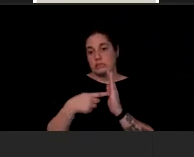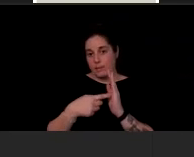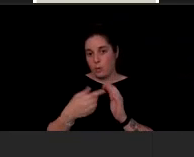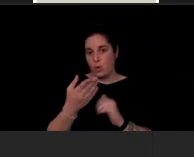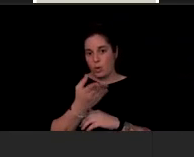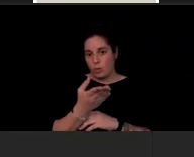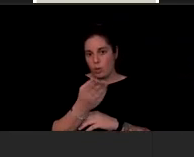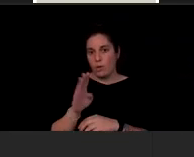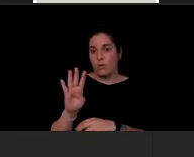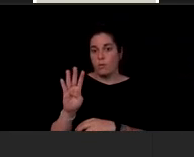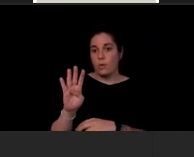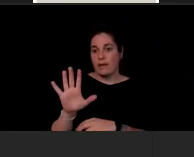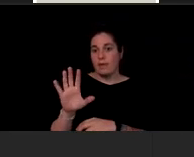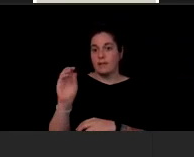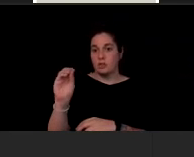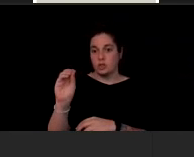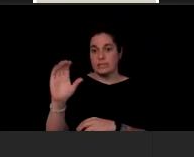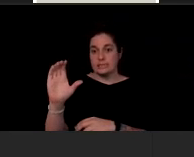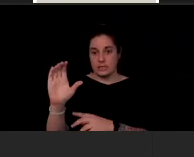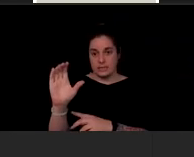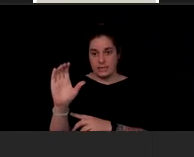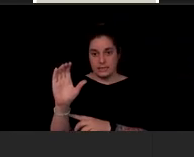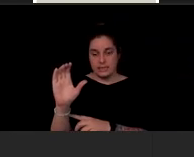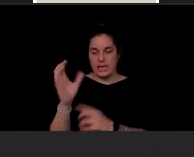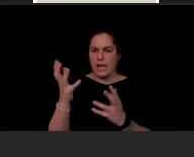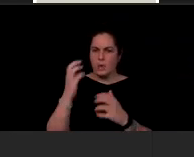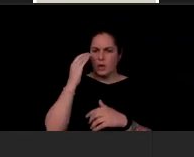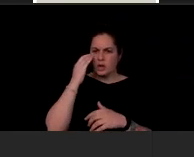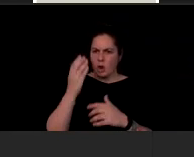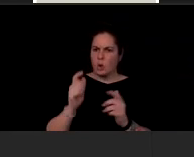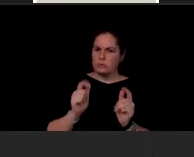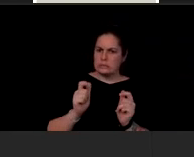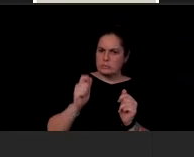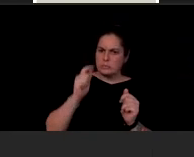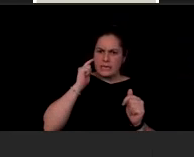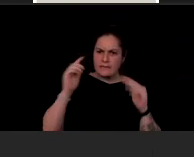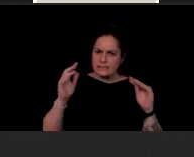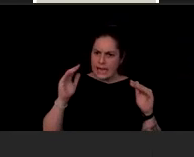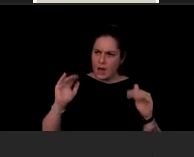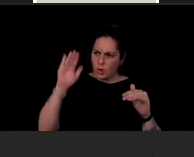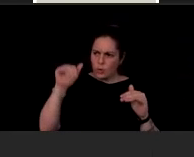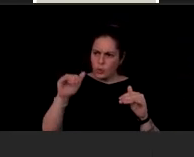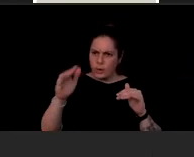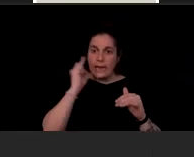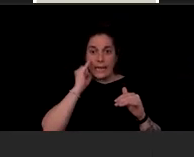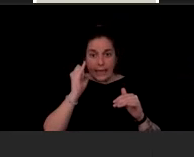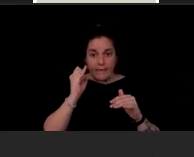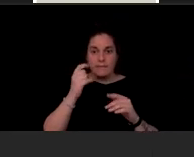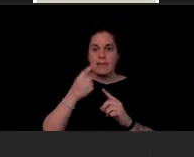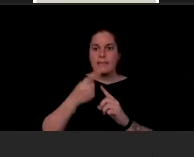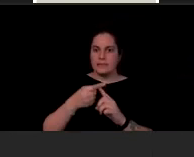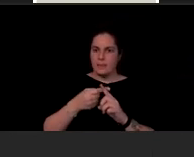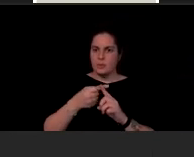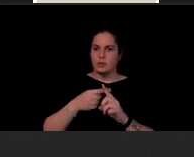of 45 degrees Celsius, and I wanted to know how fast is my sound wave gonna travel if the temperature is